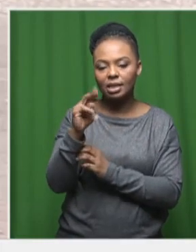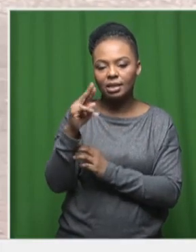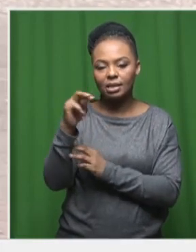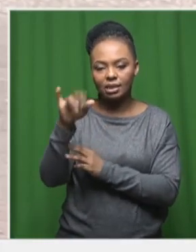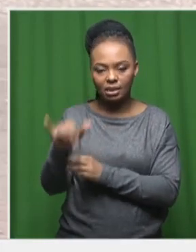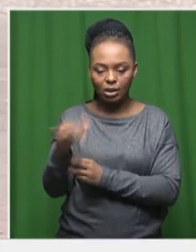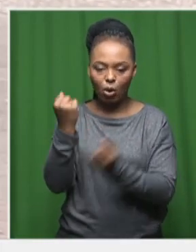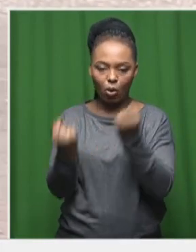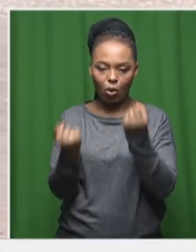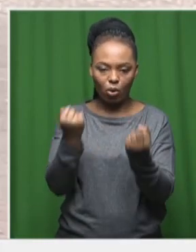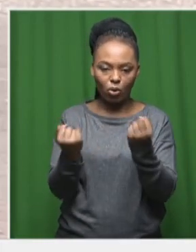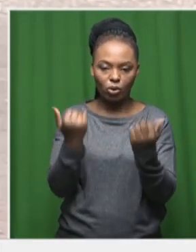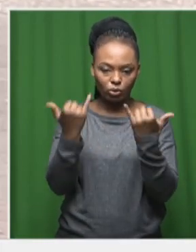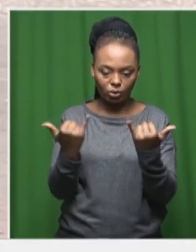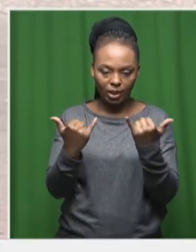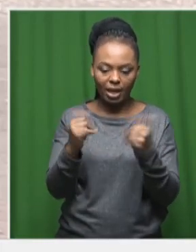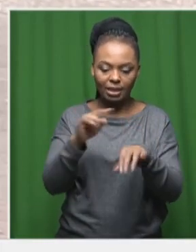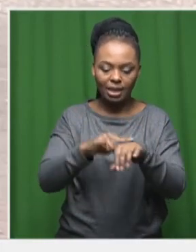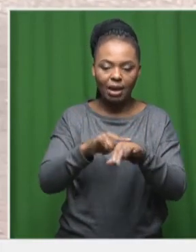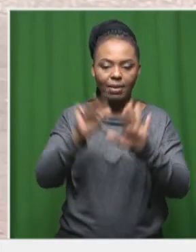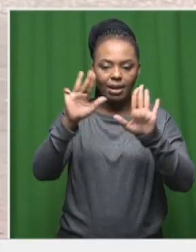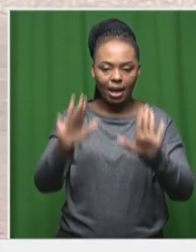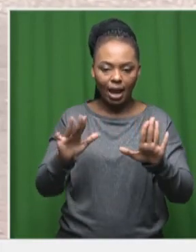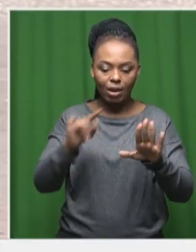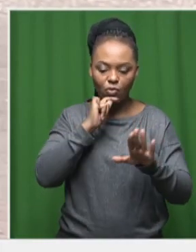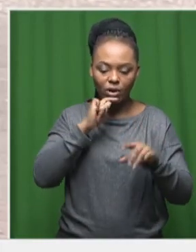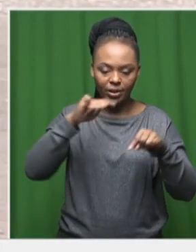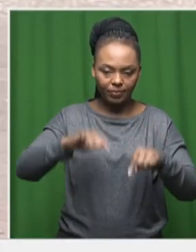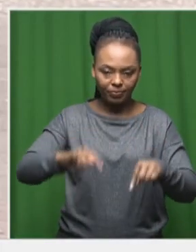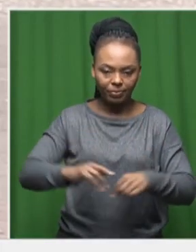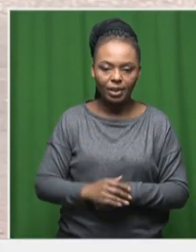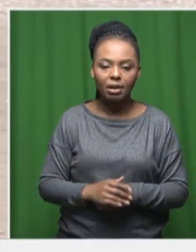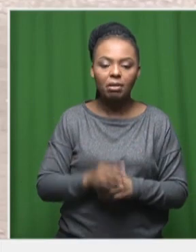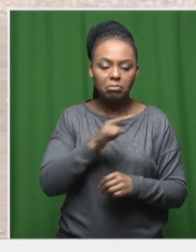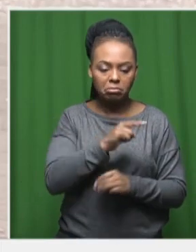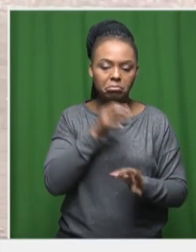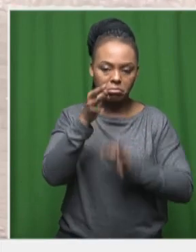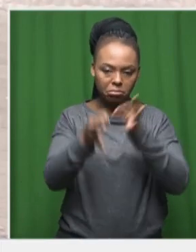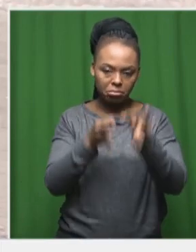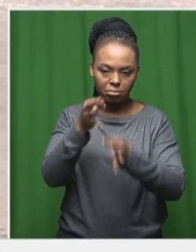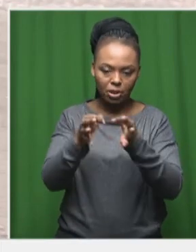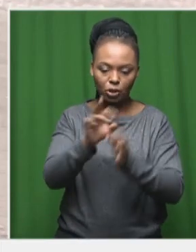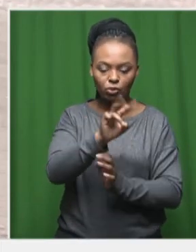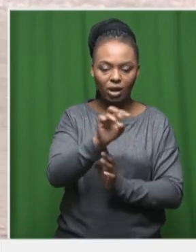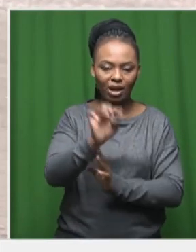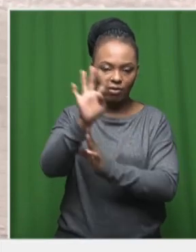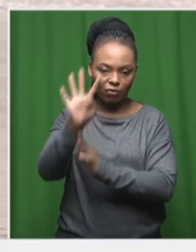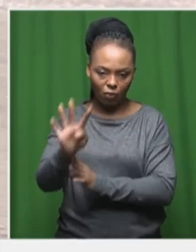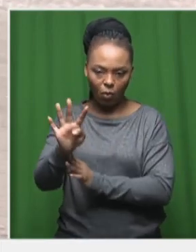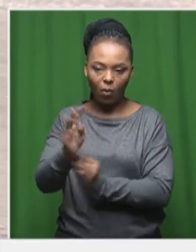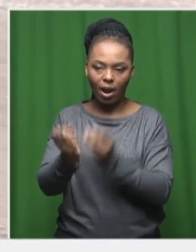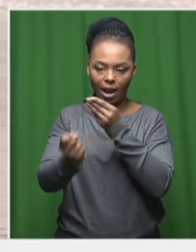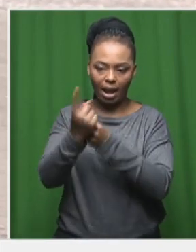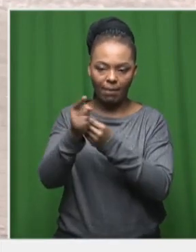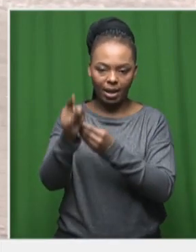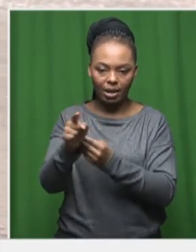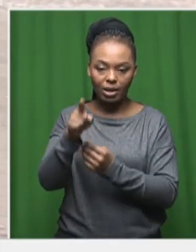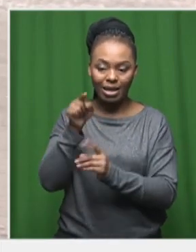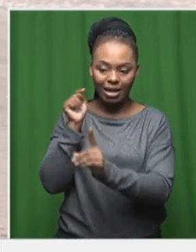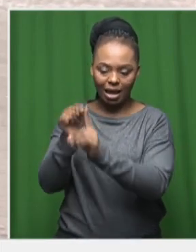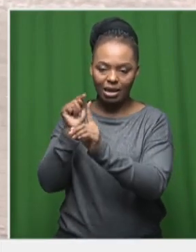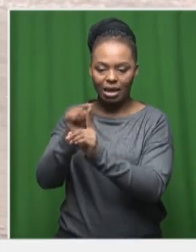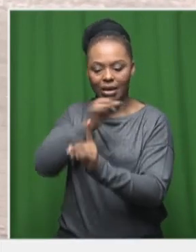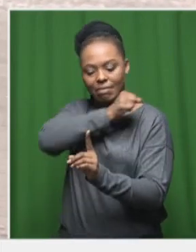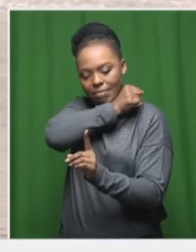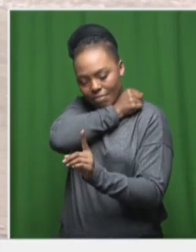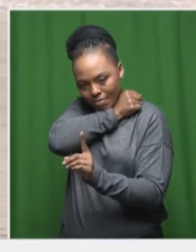this morning. And this indeed, of course, as you've already pointed out, in 2004, he had kidnapped and